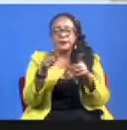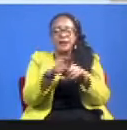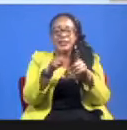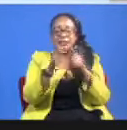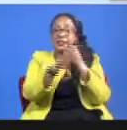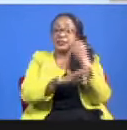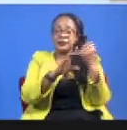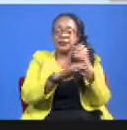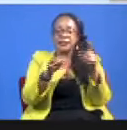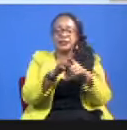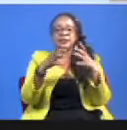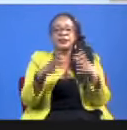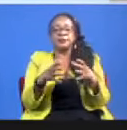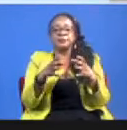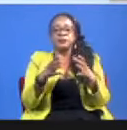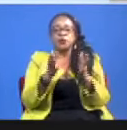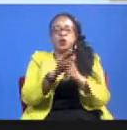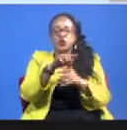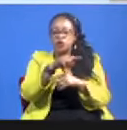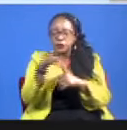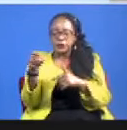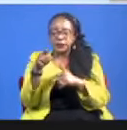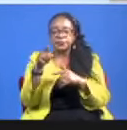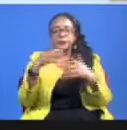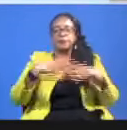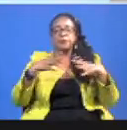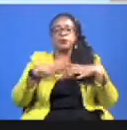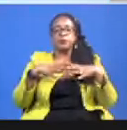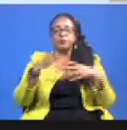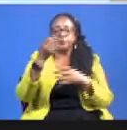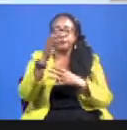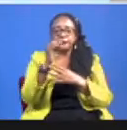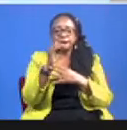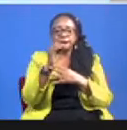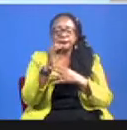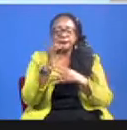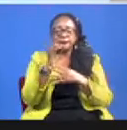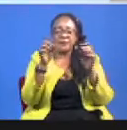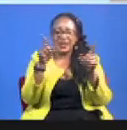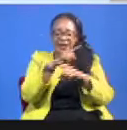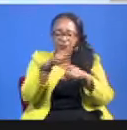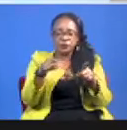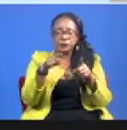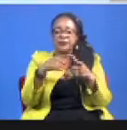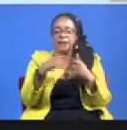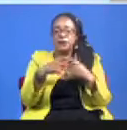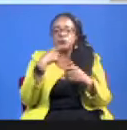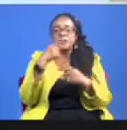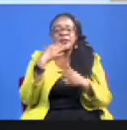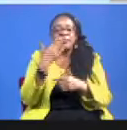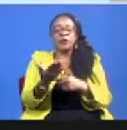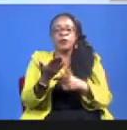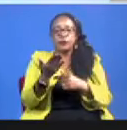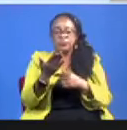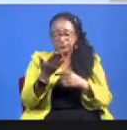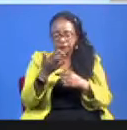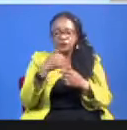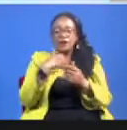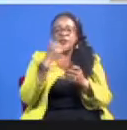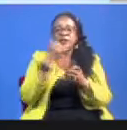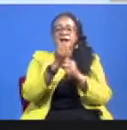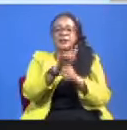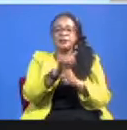as a country, as a team, with those kind of people. So if it's cancelled, it's cancelled. We say thank you to